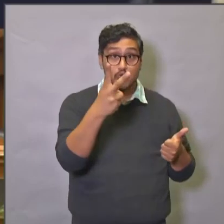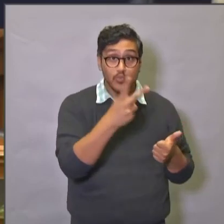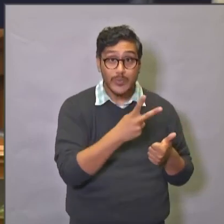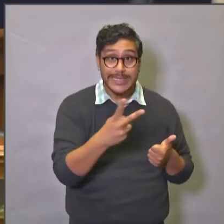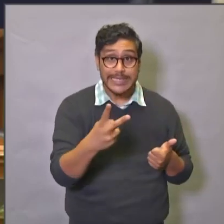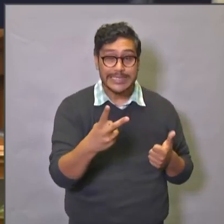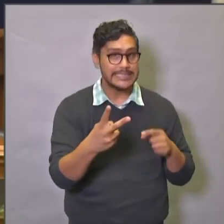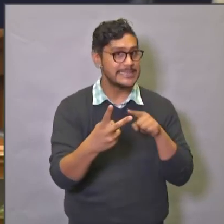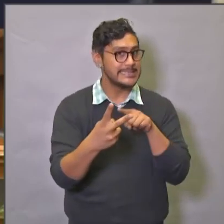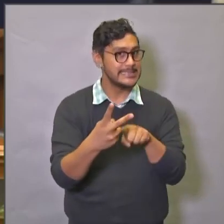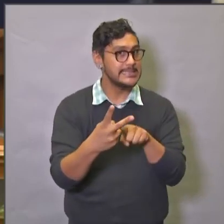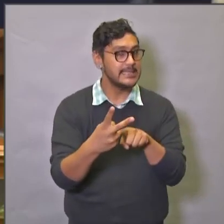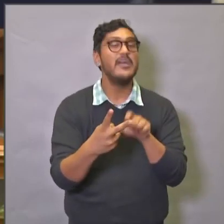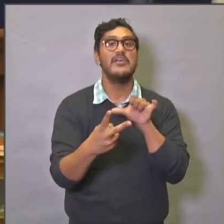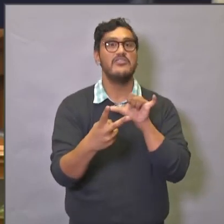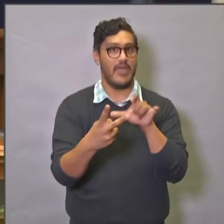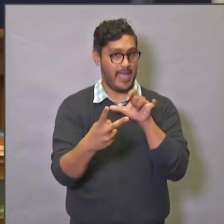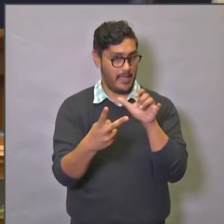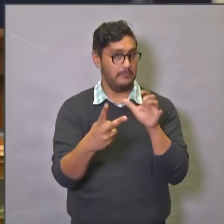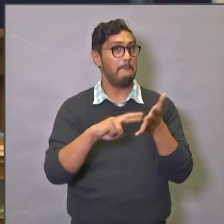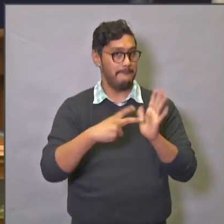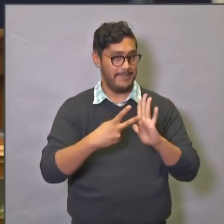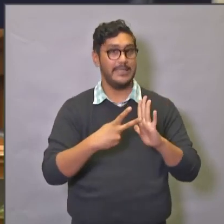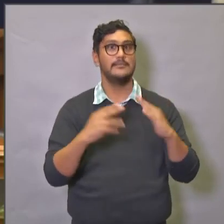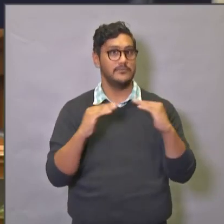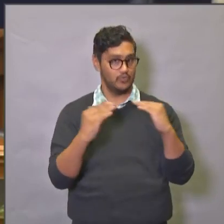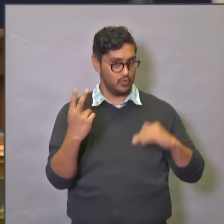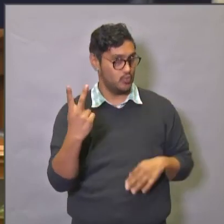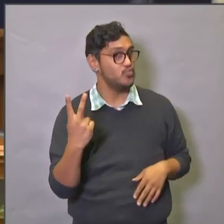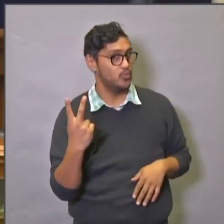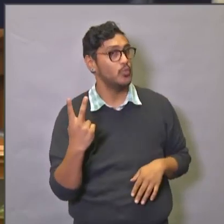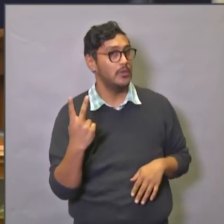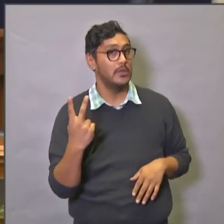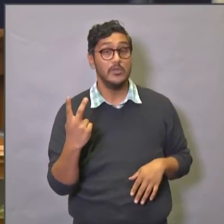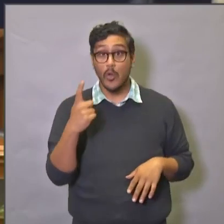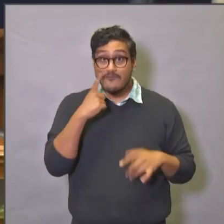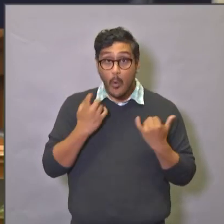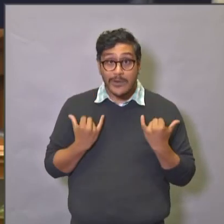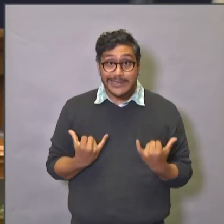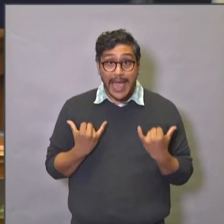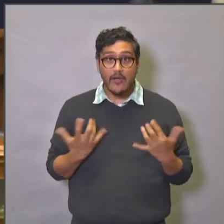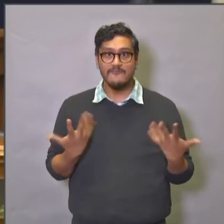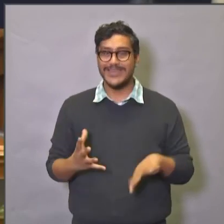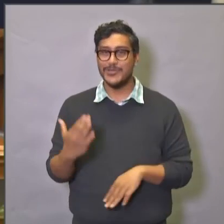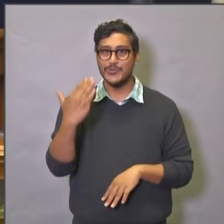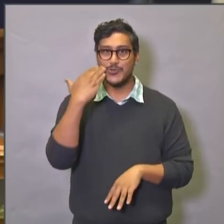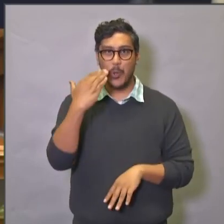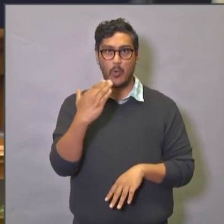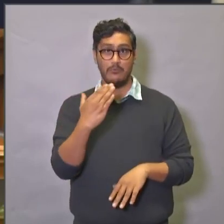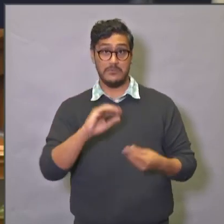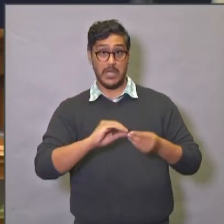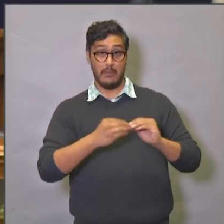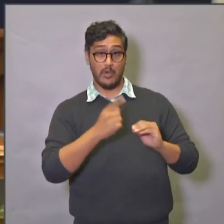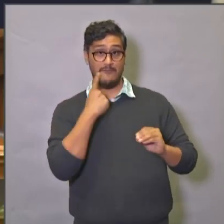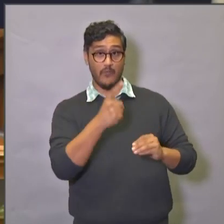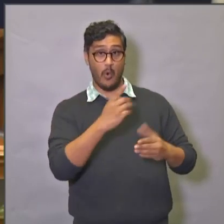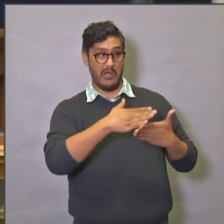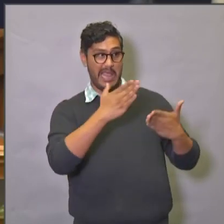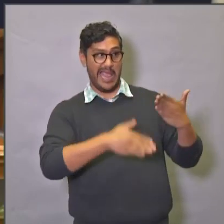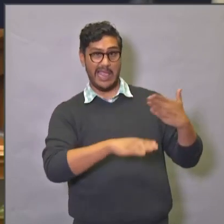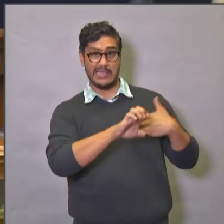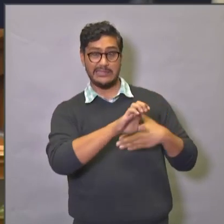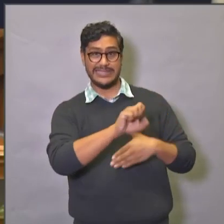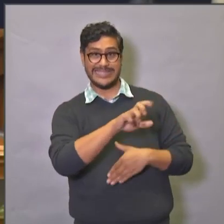10-day lag with the state calculations, so we already know that our numbers for the week ending the 19th of September